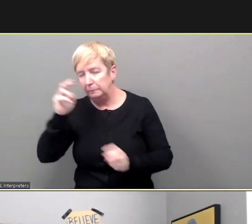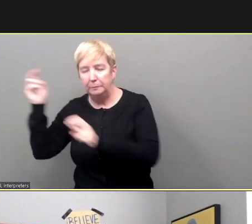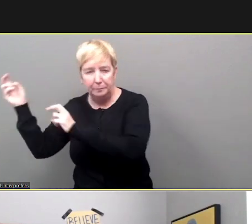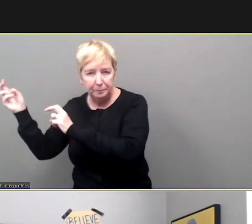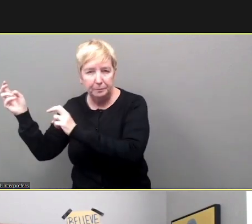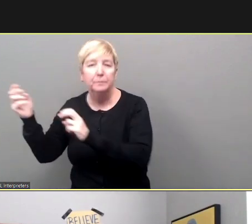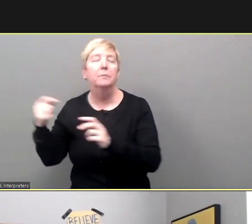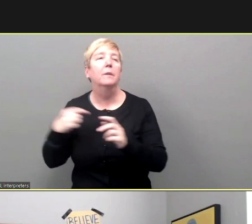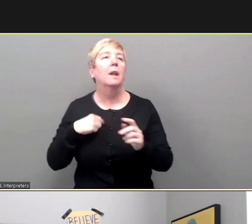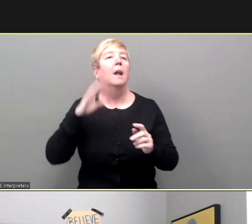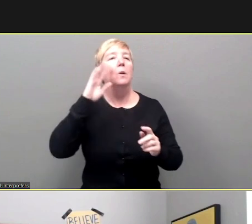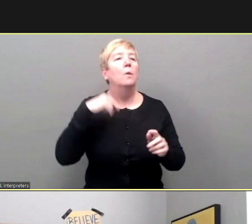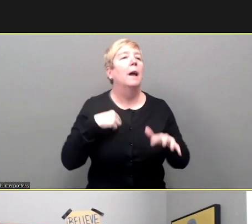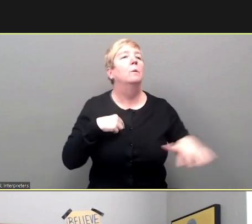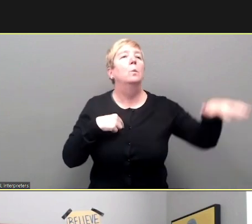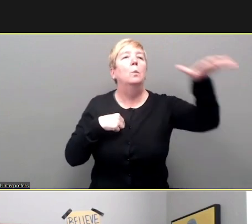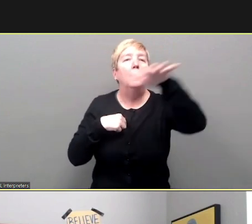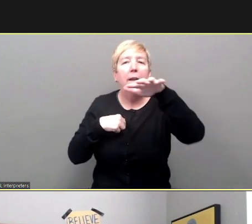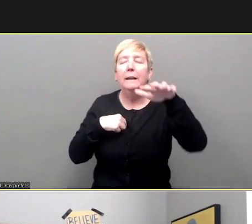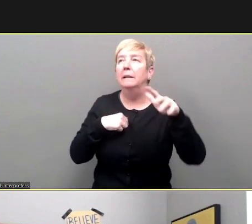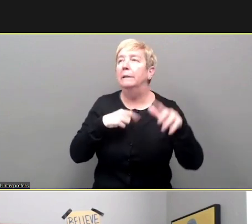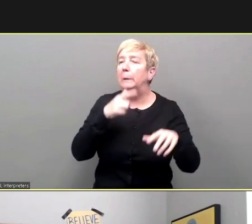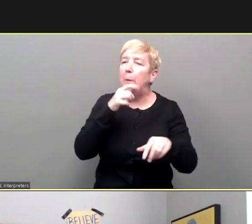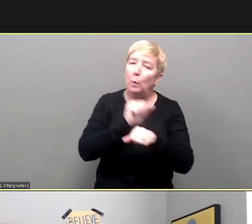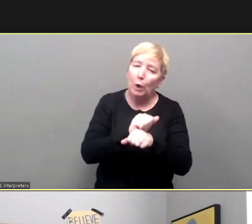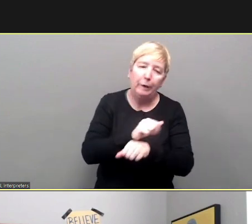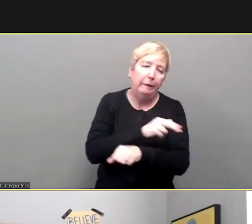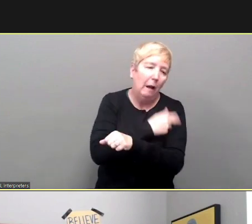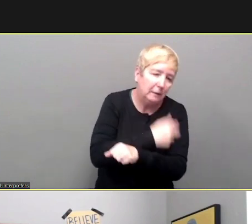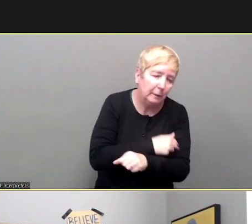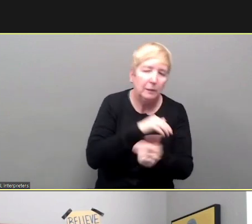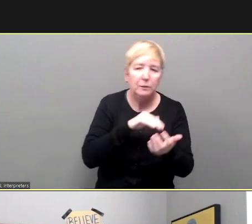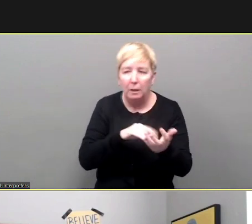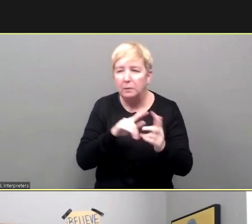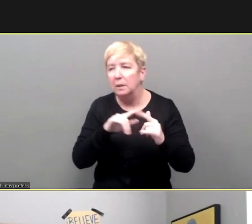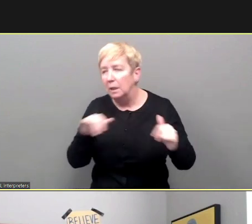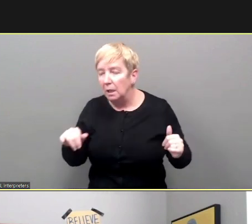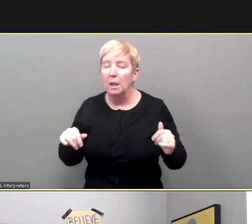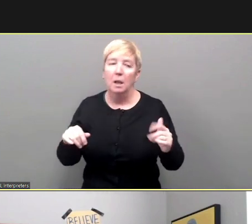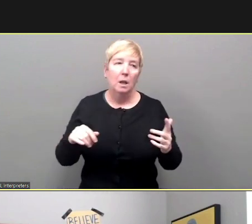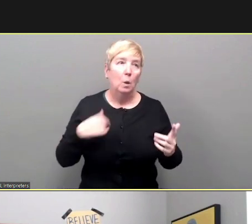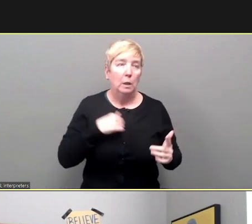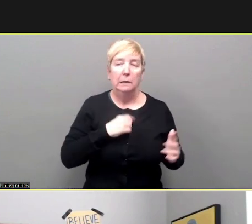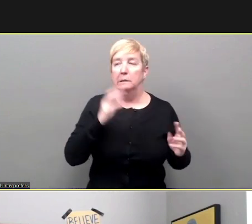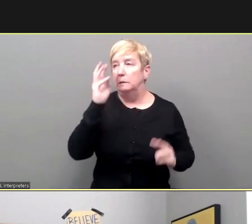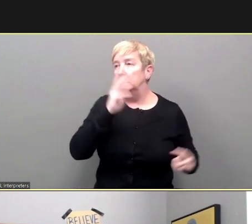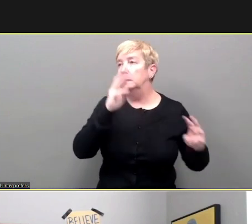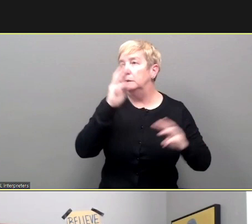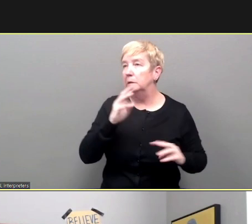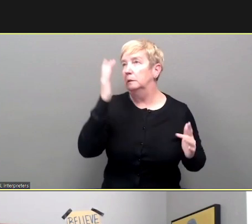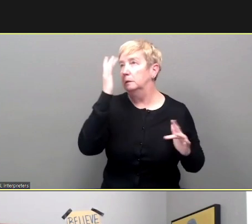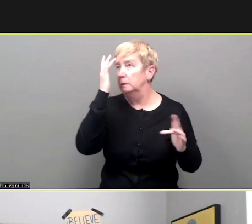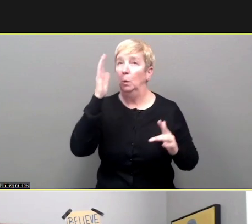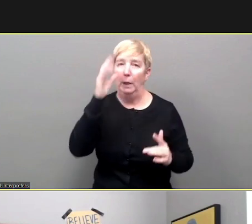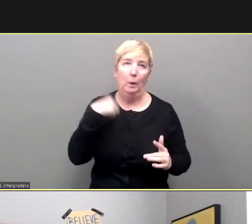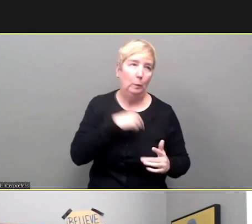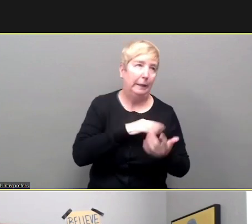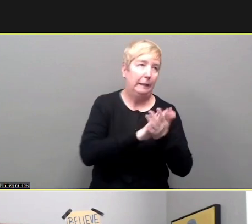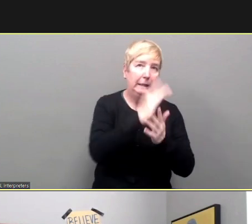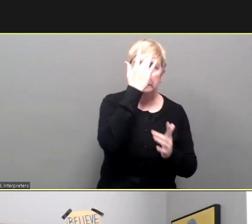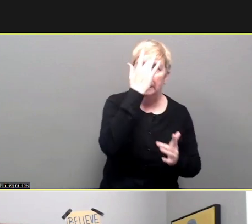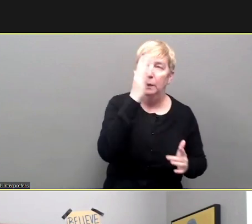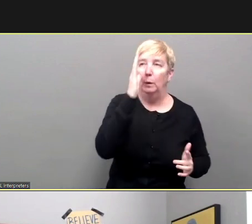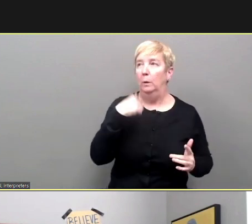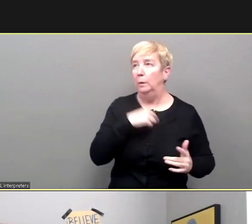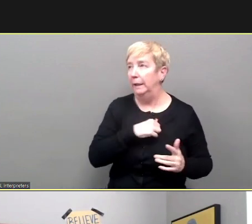on the field all the year before, and we were always worried, like, were we going to get COVID, you know, when we're seeing patients or getting